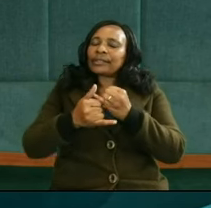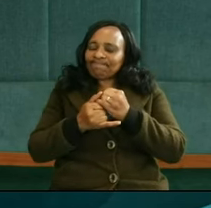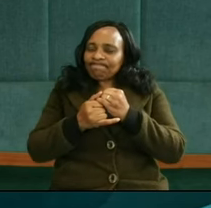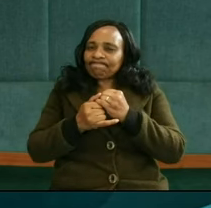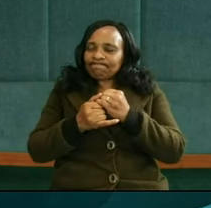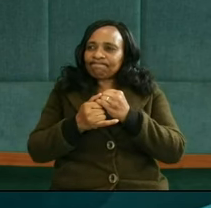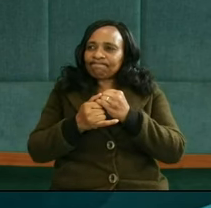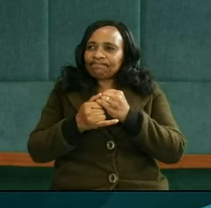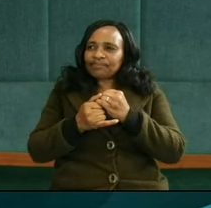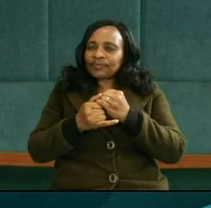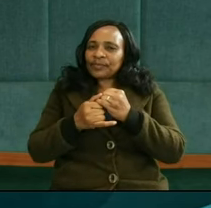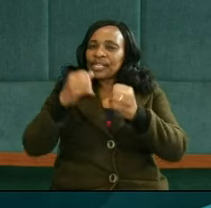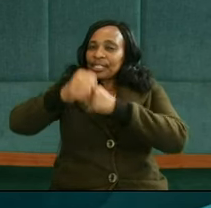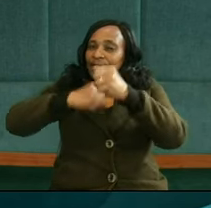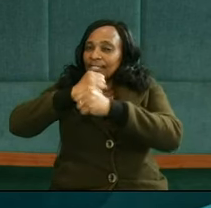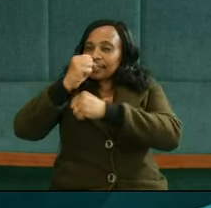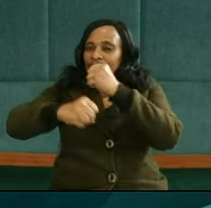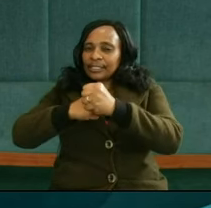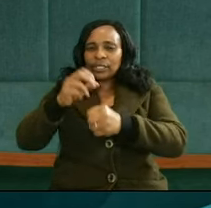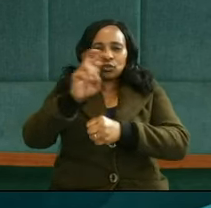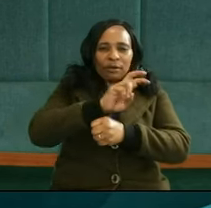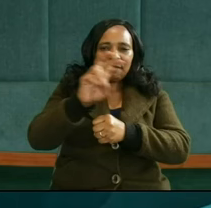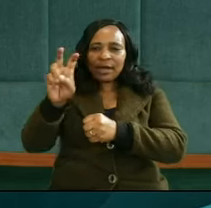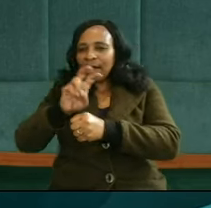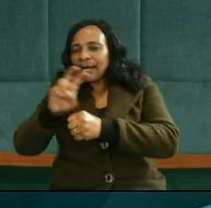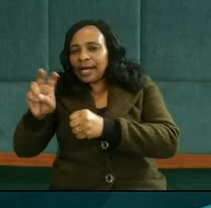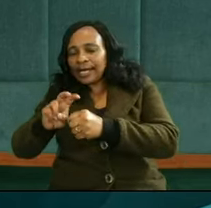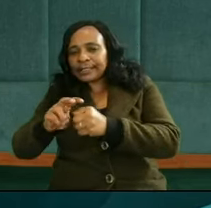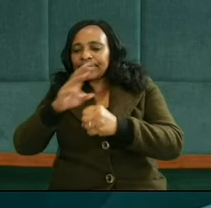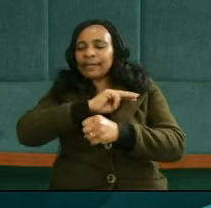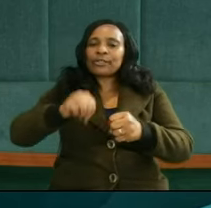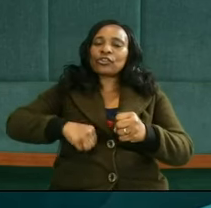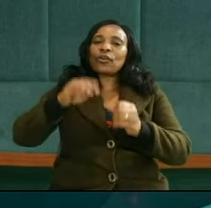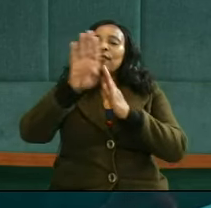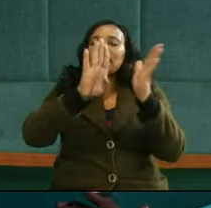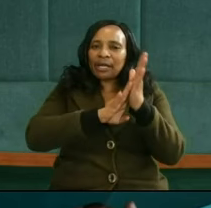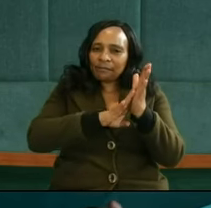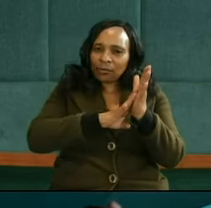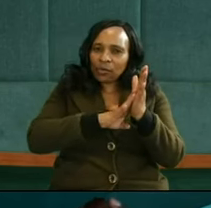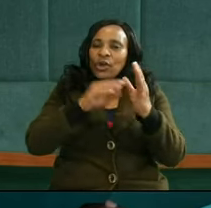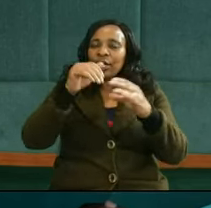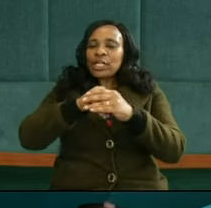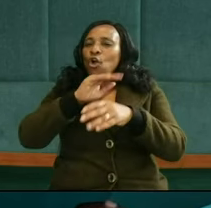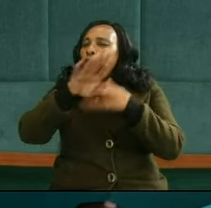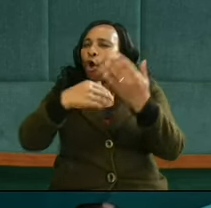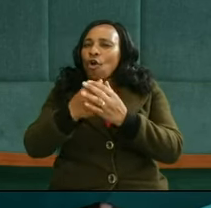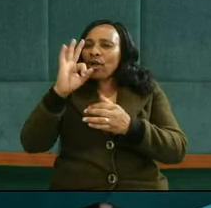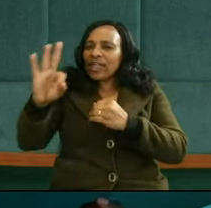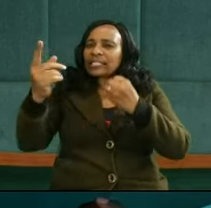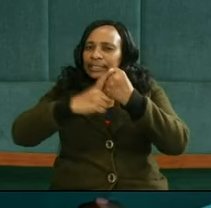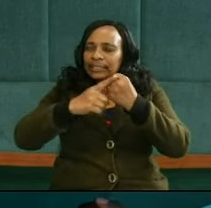years. He supervised and edited translation of the Bible into at least 36 languages.